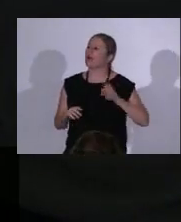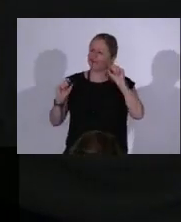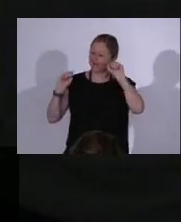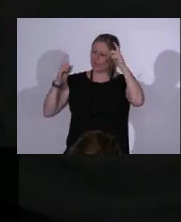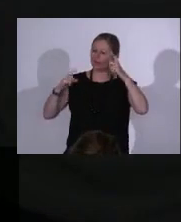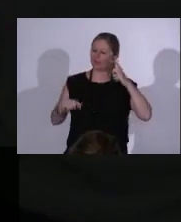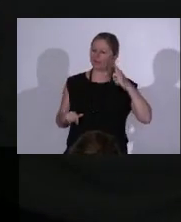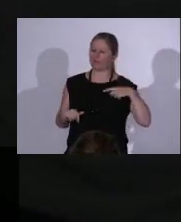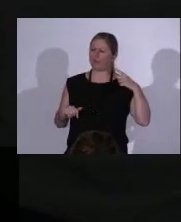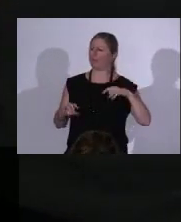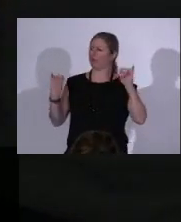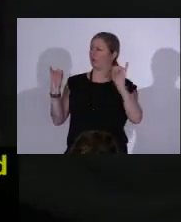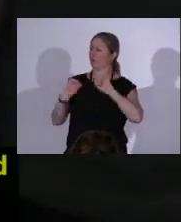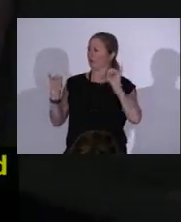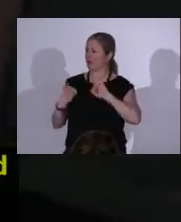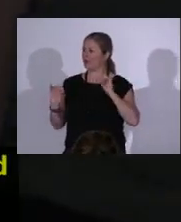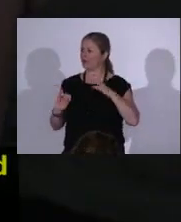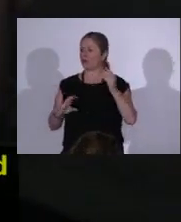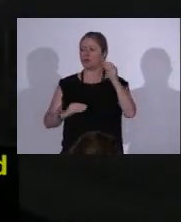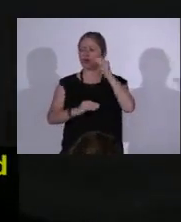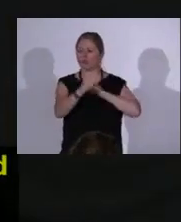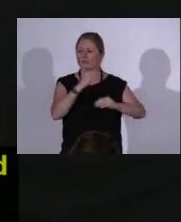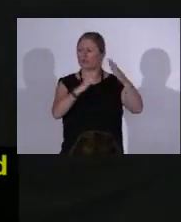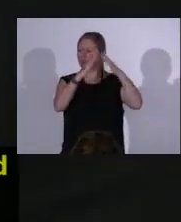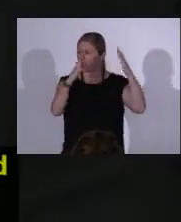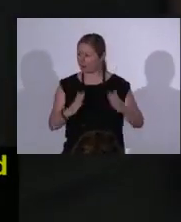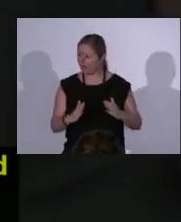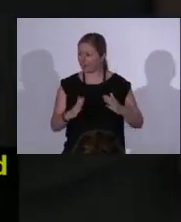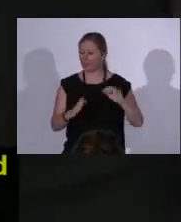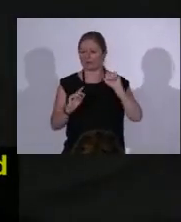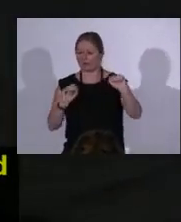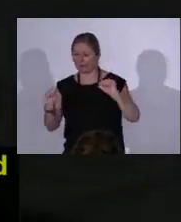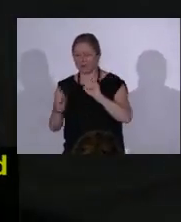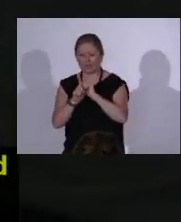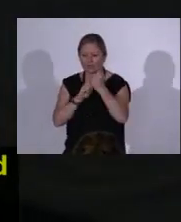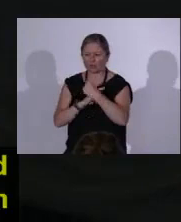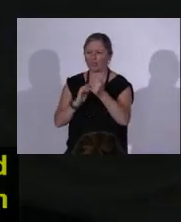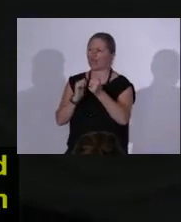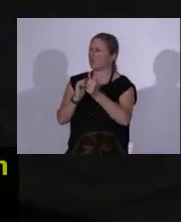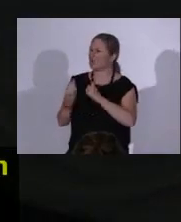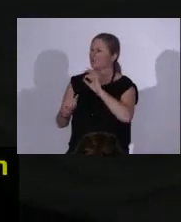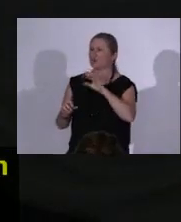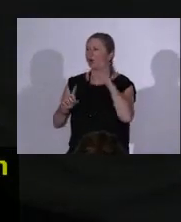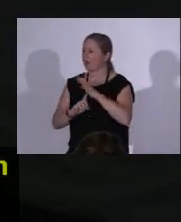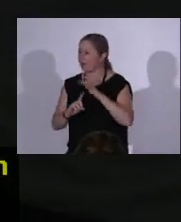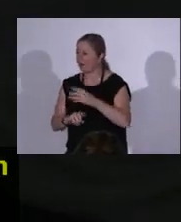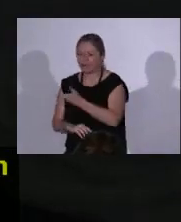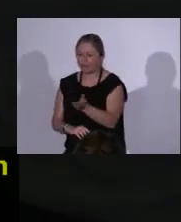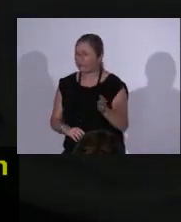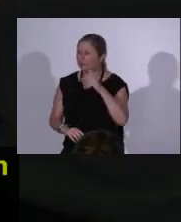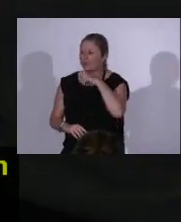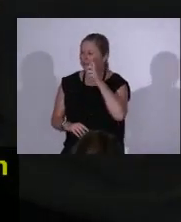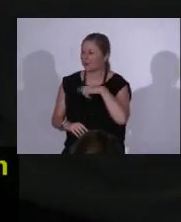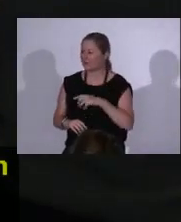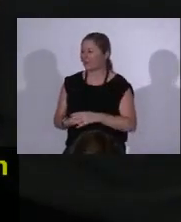experiencing crisis or who are in transition accommodation situations, that sport is not necessarily a priority to them. And we've already